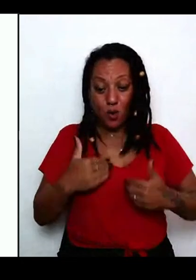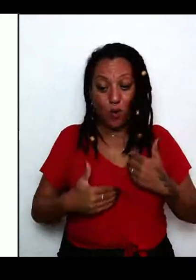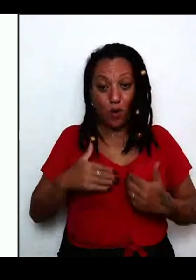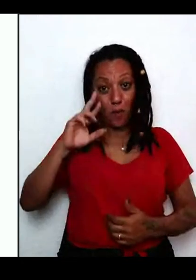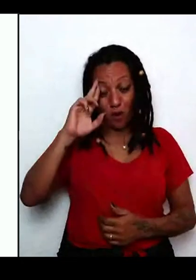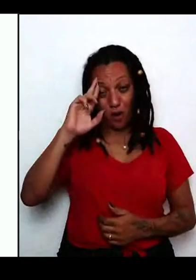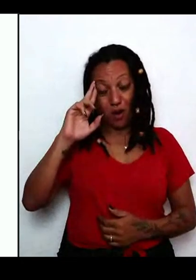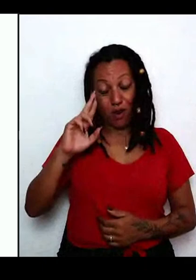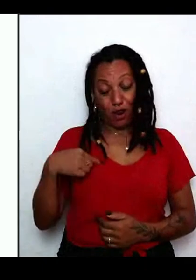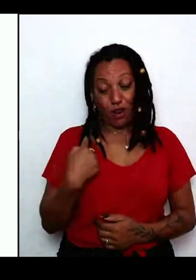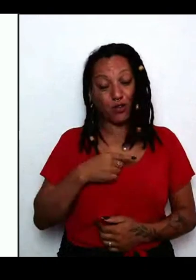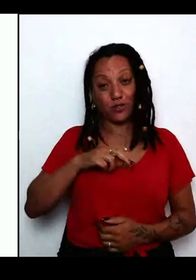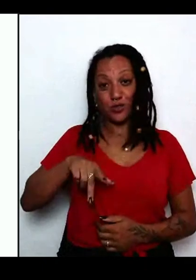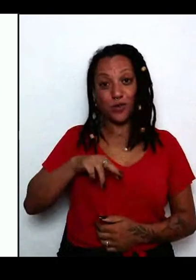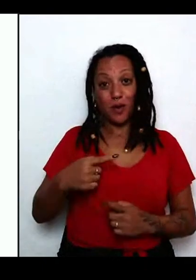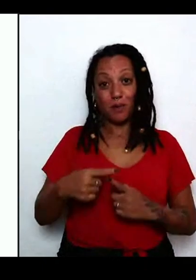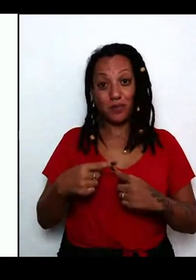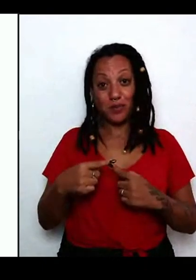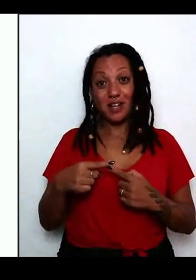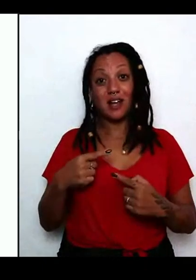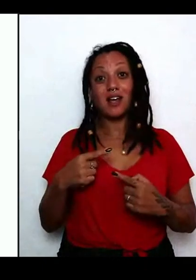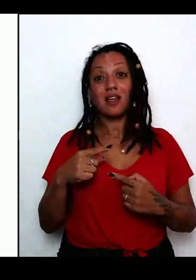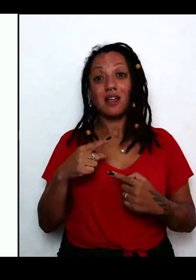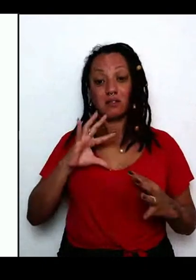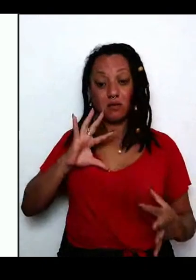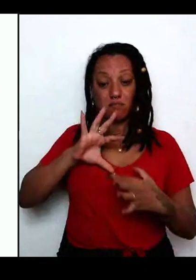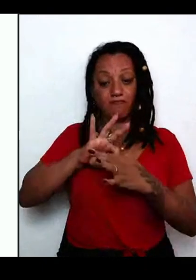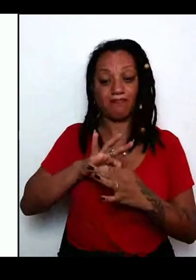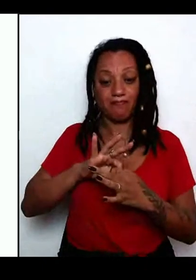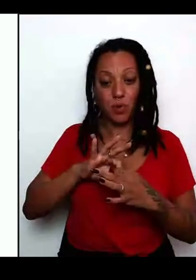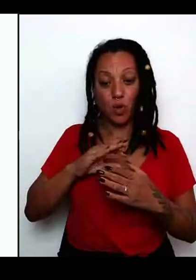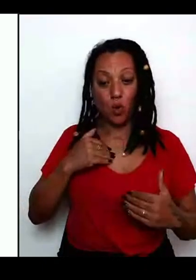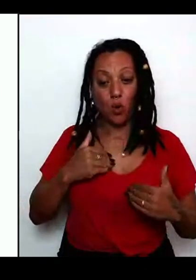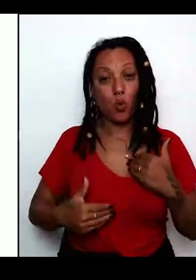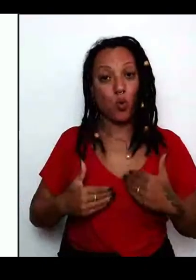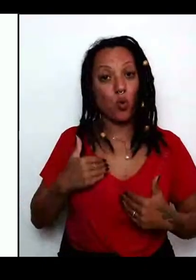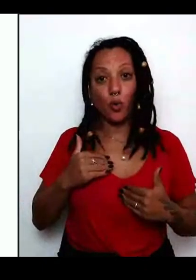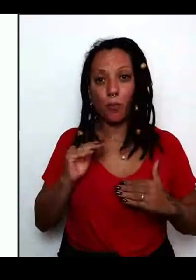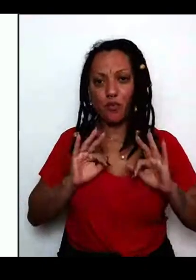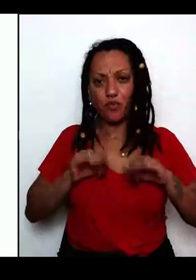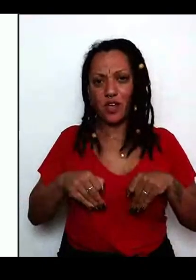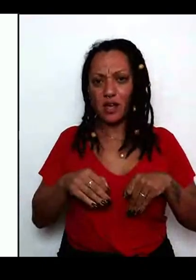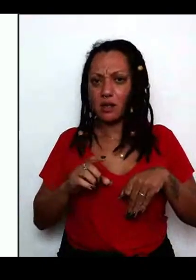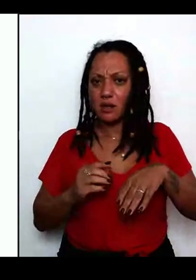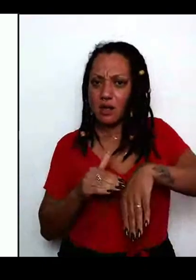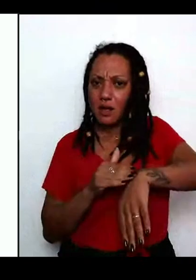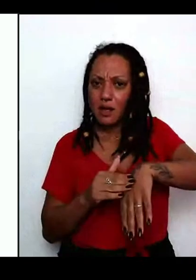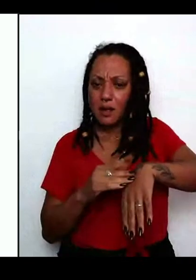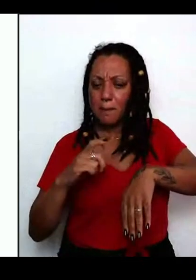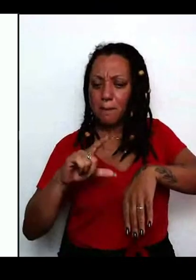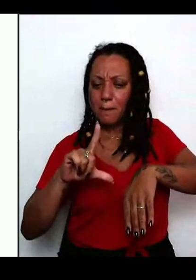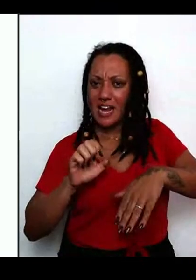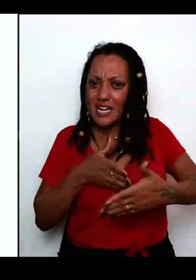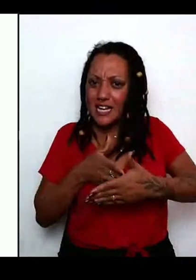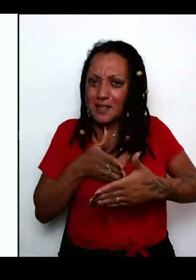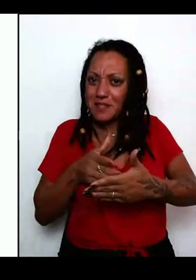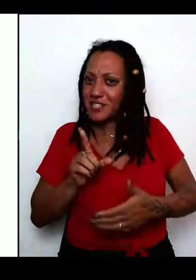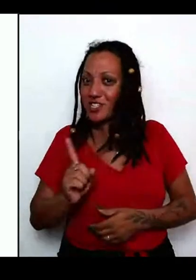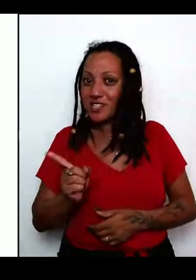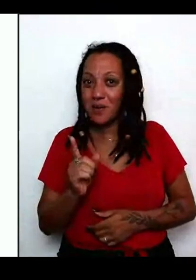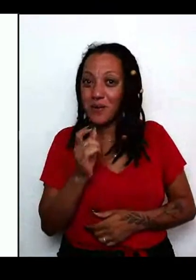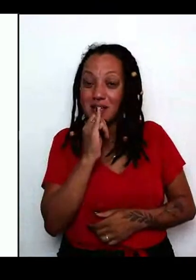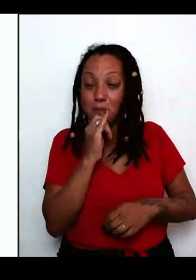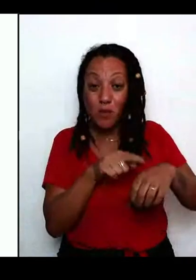end with our skin just like Islands do not end with the outer parameter of land but they extend with Continental shells with migrating